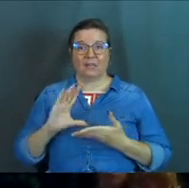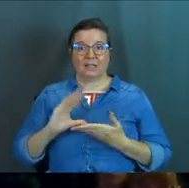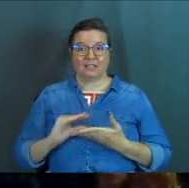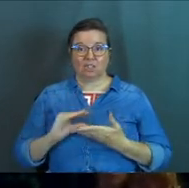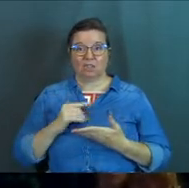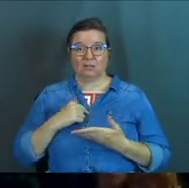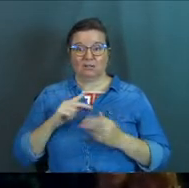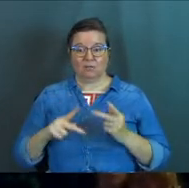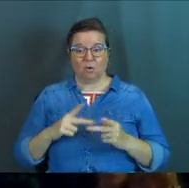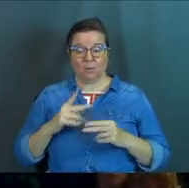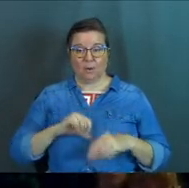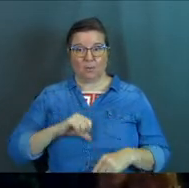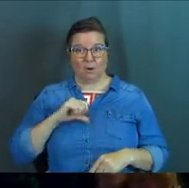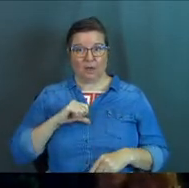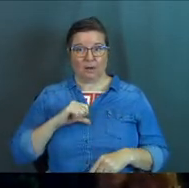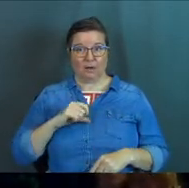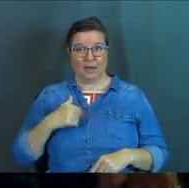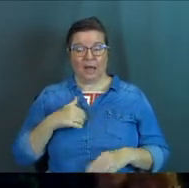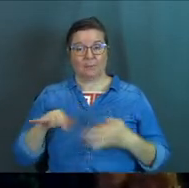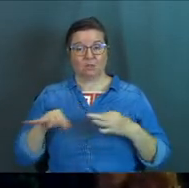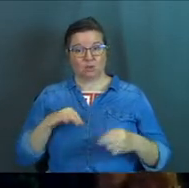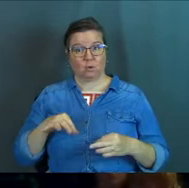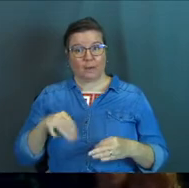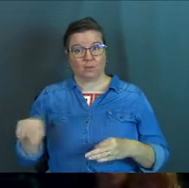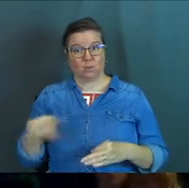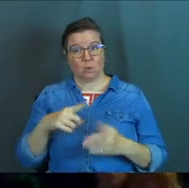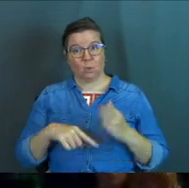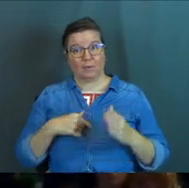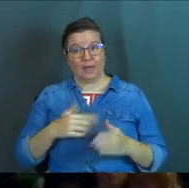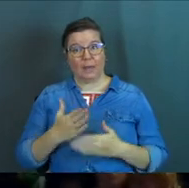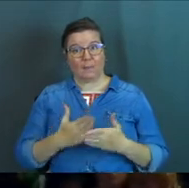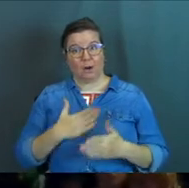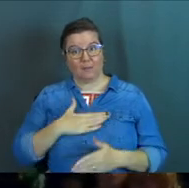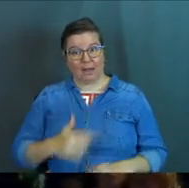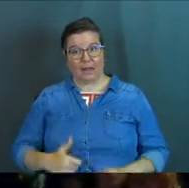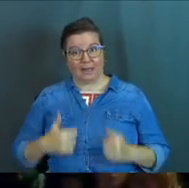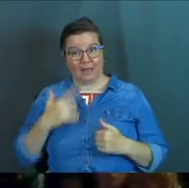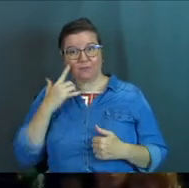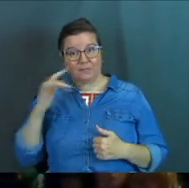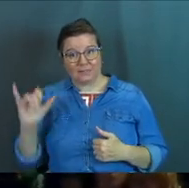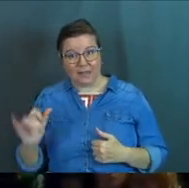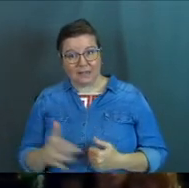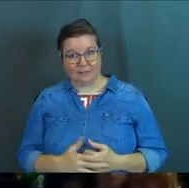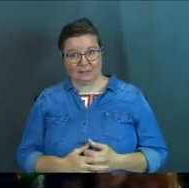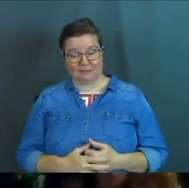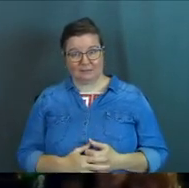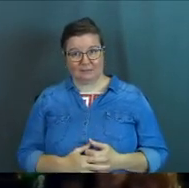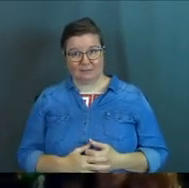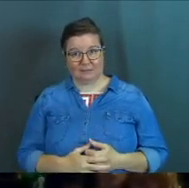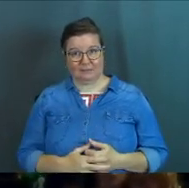insecure form of pride that I'm diving into, I'm describing to you what that part of my life was like.